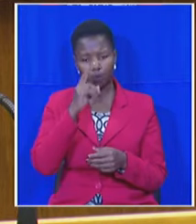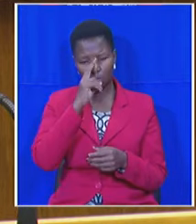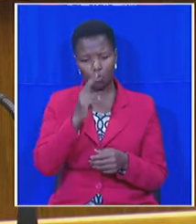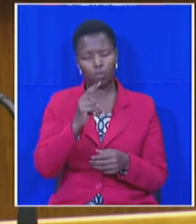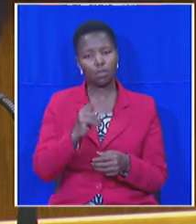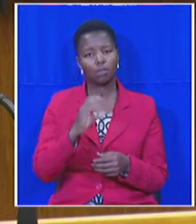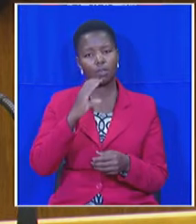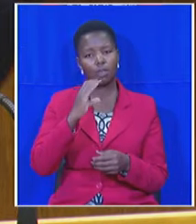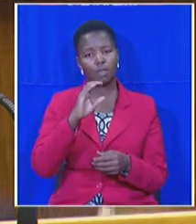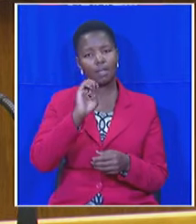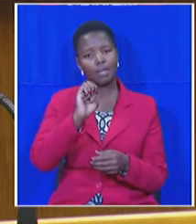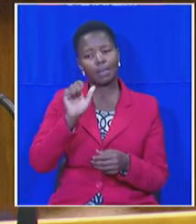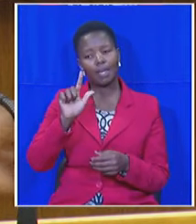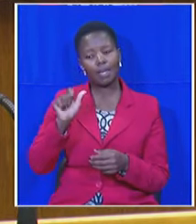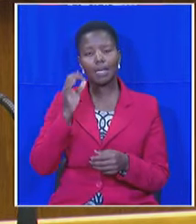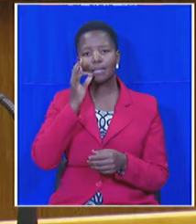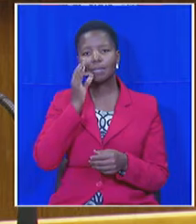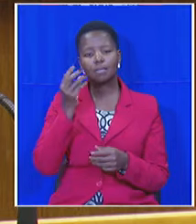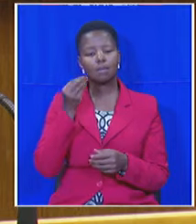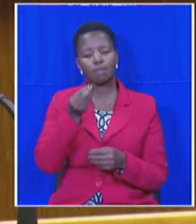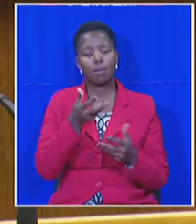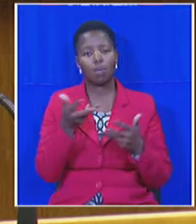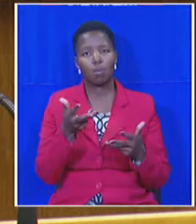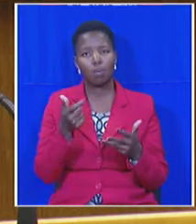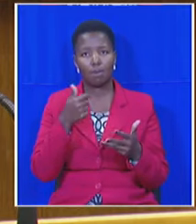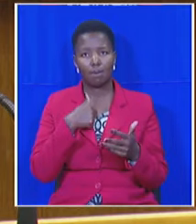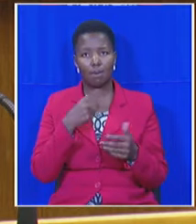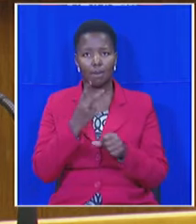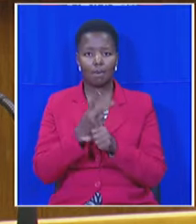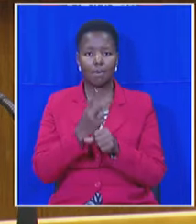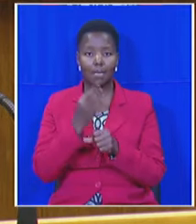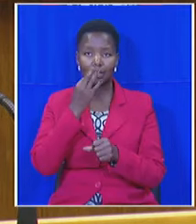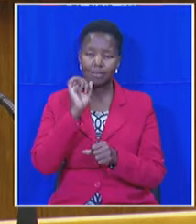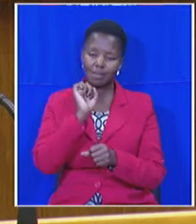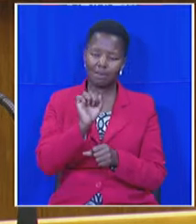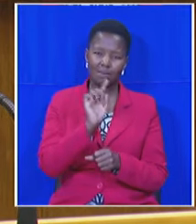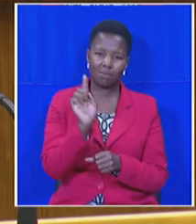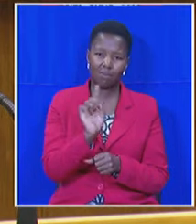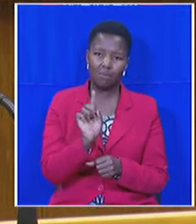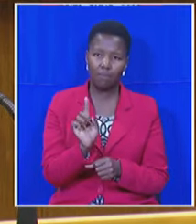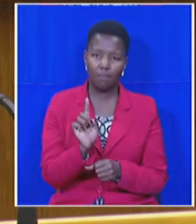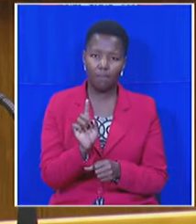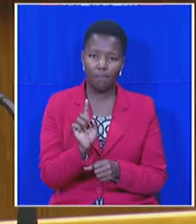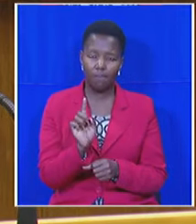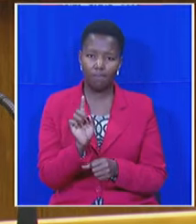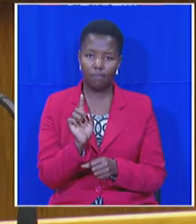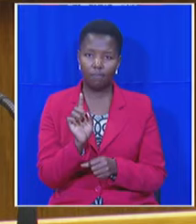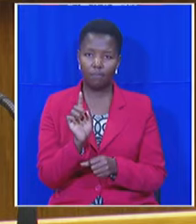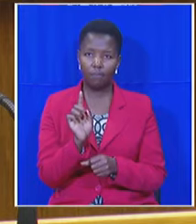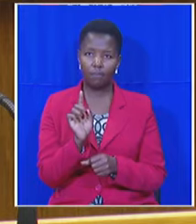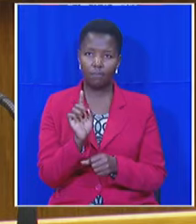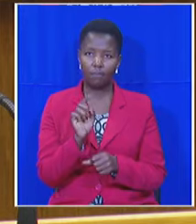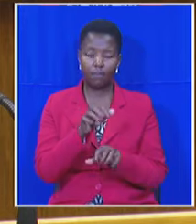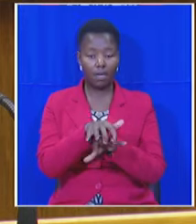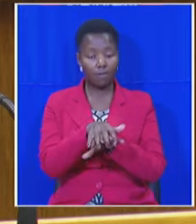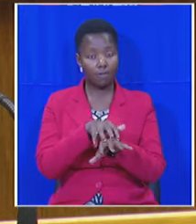le botša gore ke ya bona, so it's not meant for farmers. Out of the